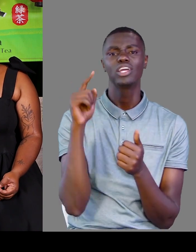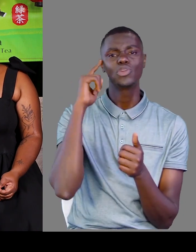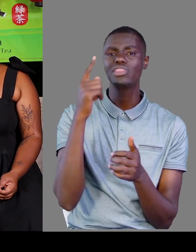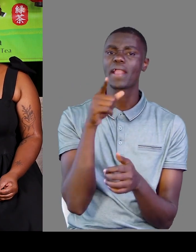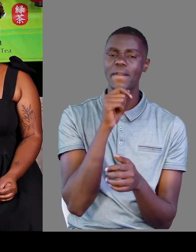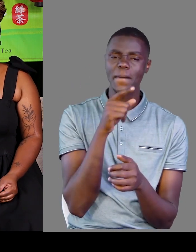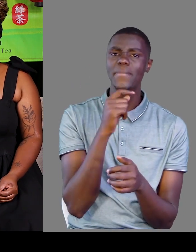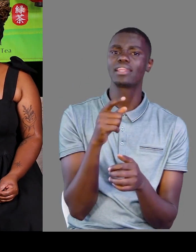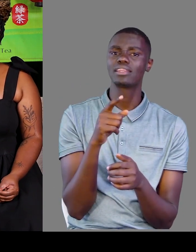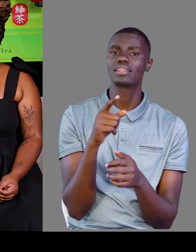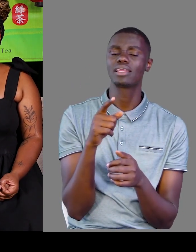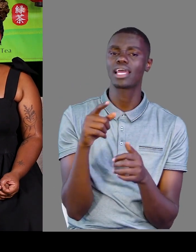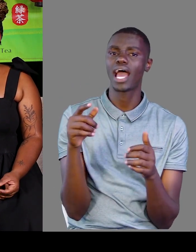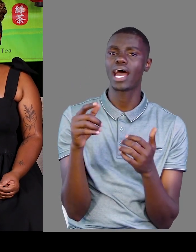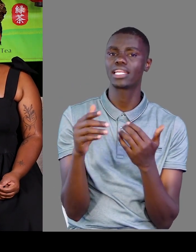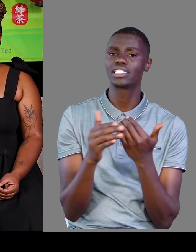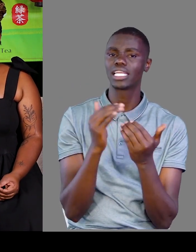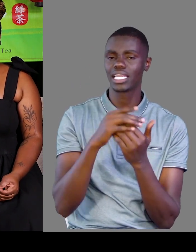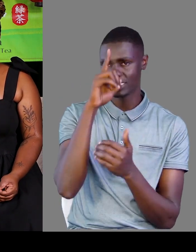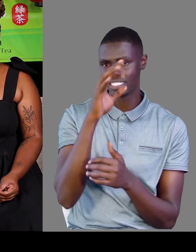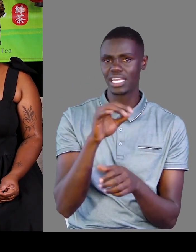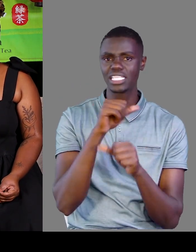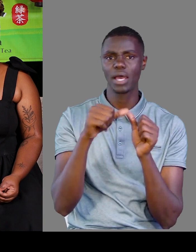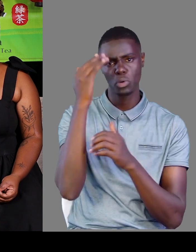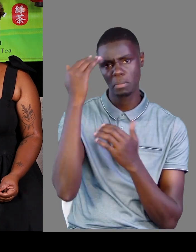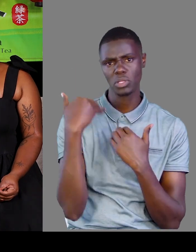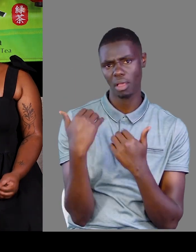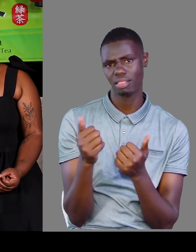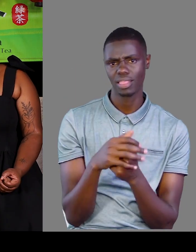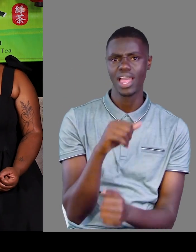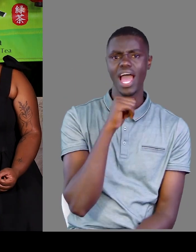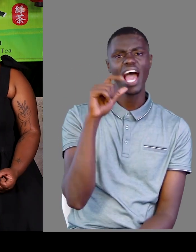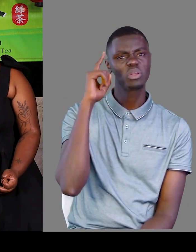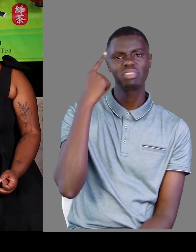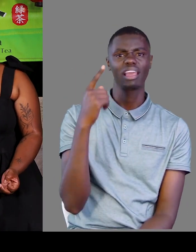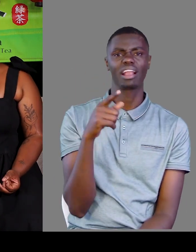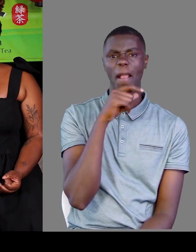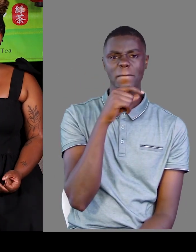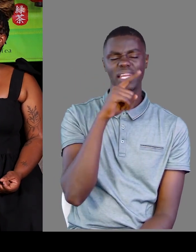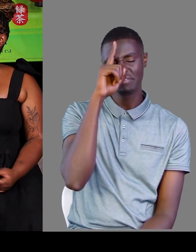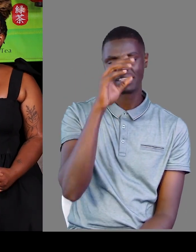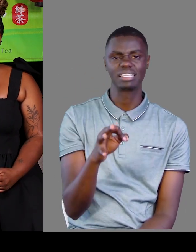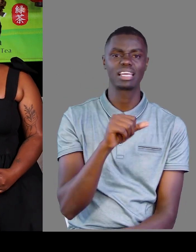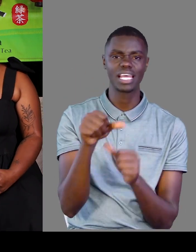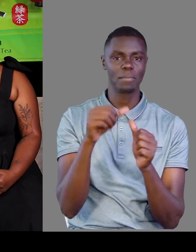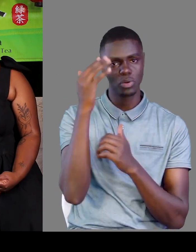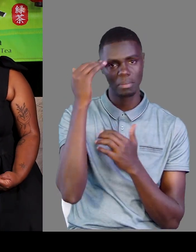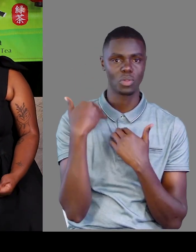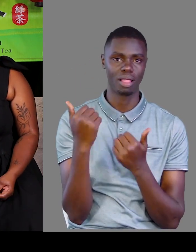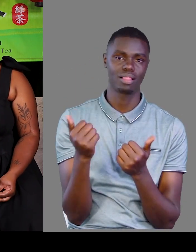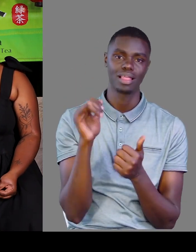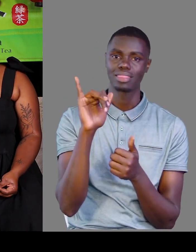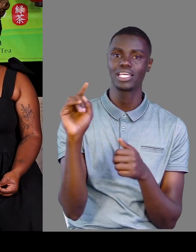do you think men are taken seriously when it comes to matters of mental health? I don't think men are taken seriously when it comes to mental